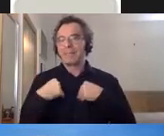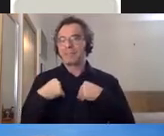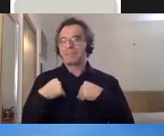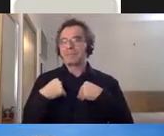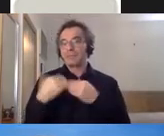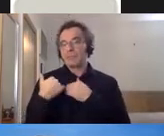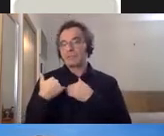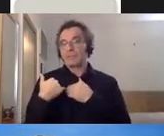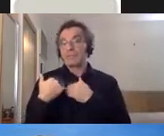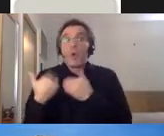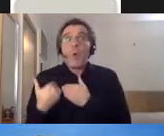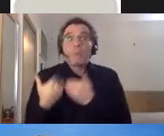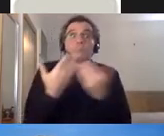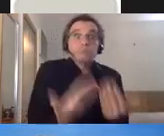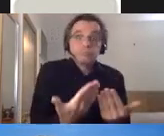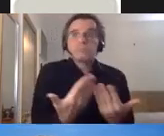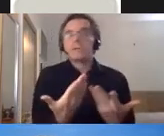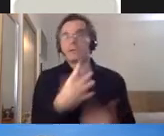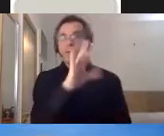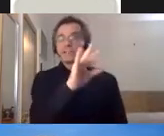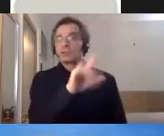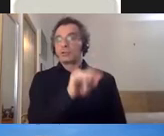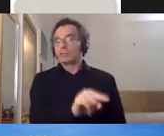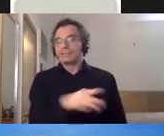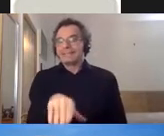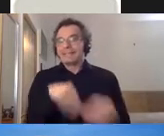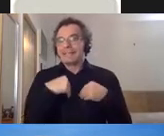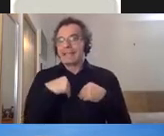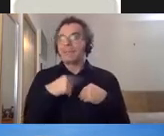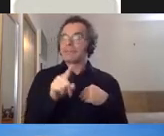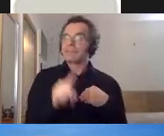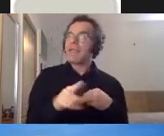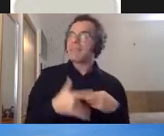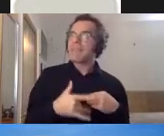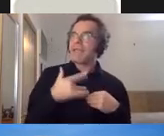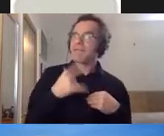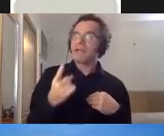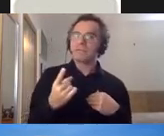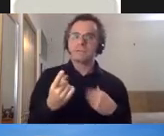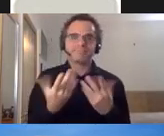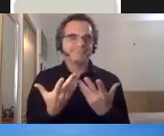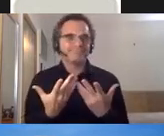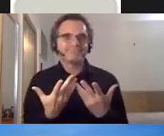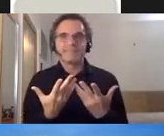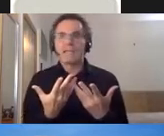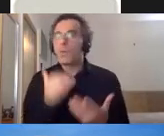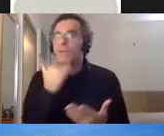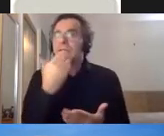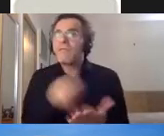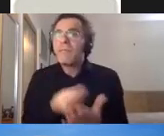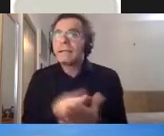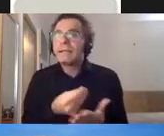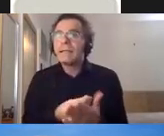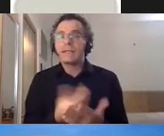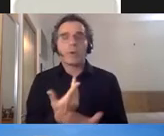assign responsibilities to their institutions. Instead, they felt that factors such as a lack of funding and insufficient uptake